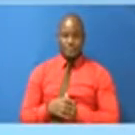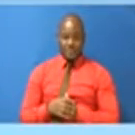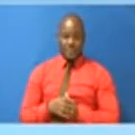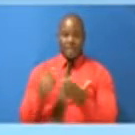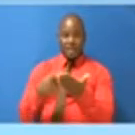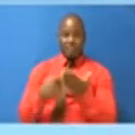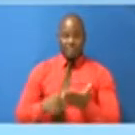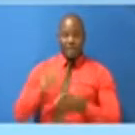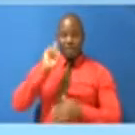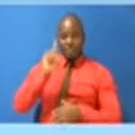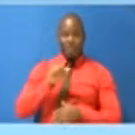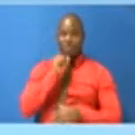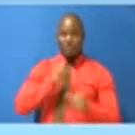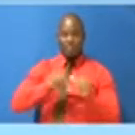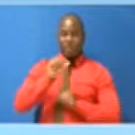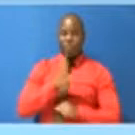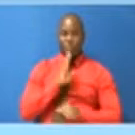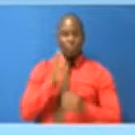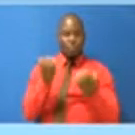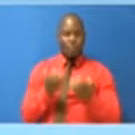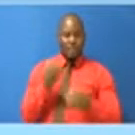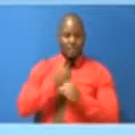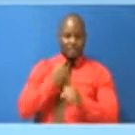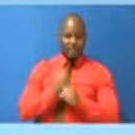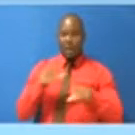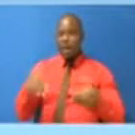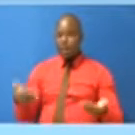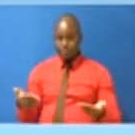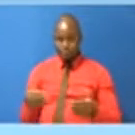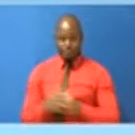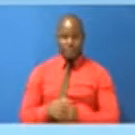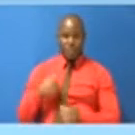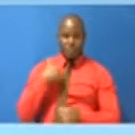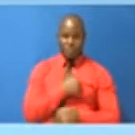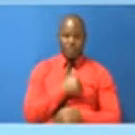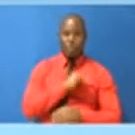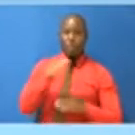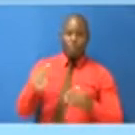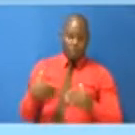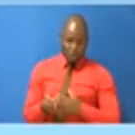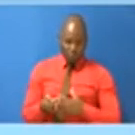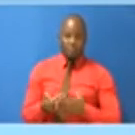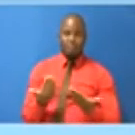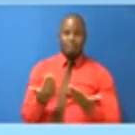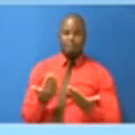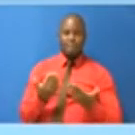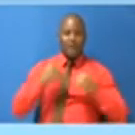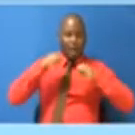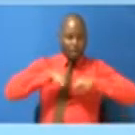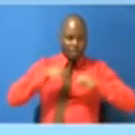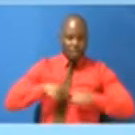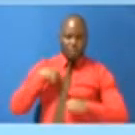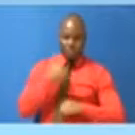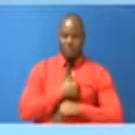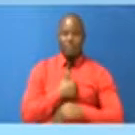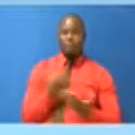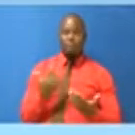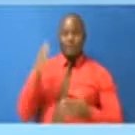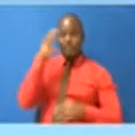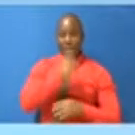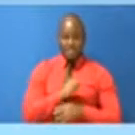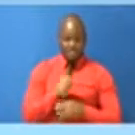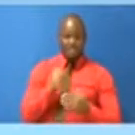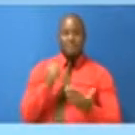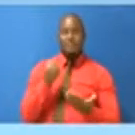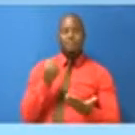the debate in nairobi is not about what needs to be done and how we are all these consensus that we are short of